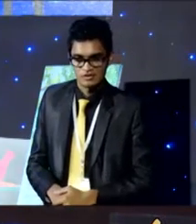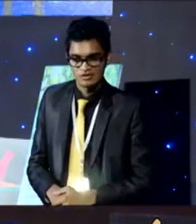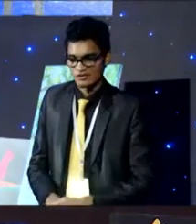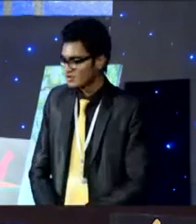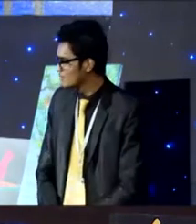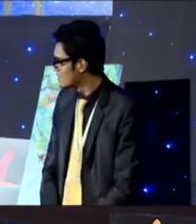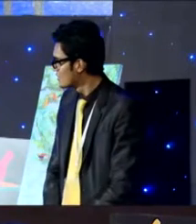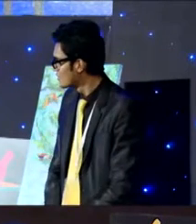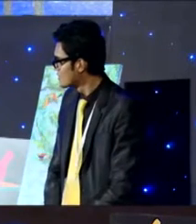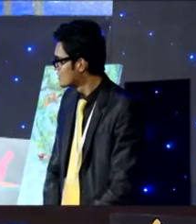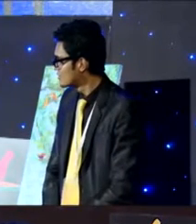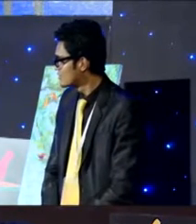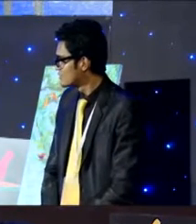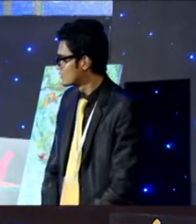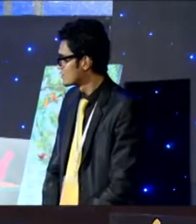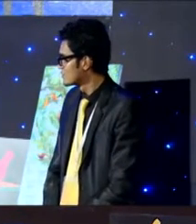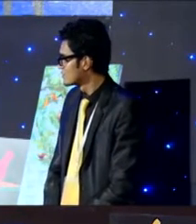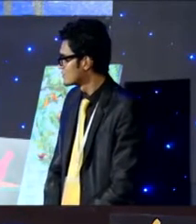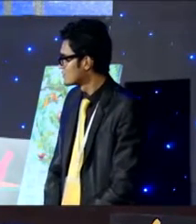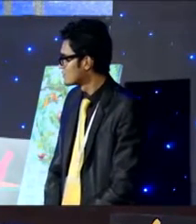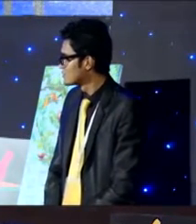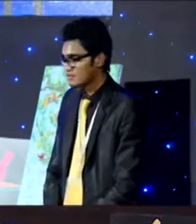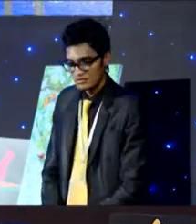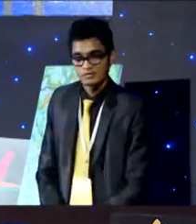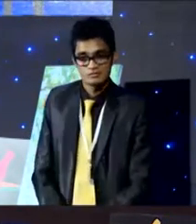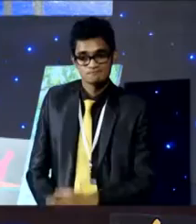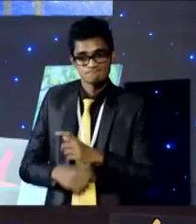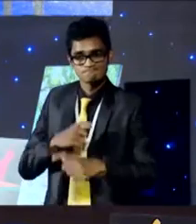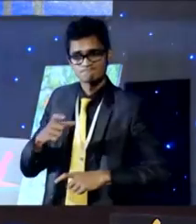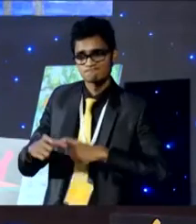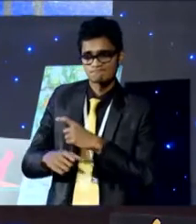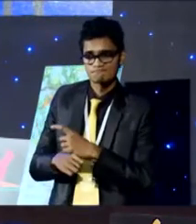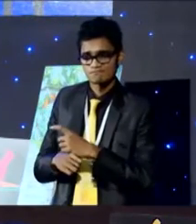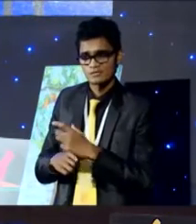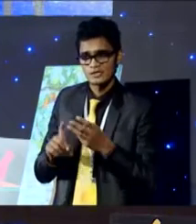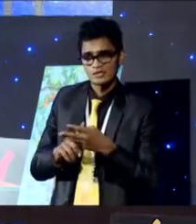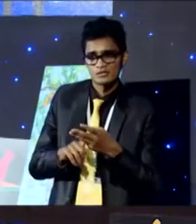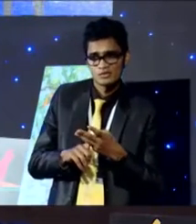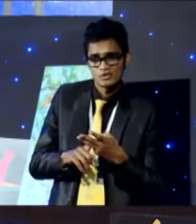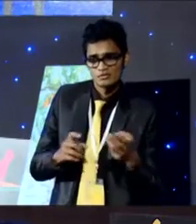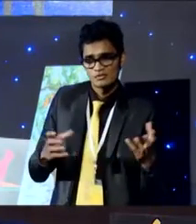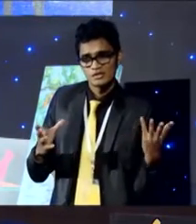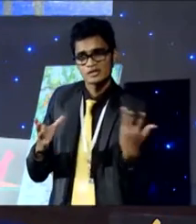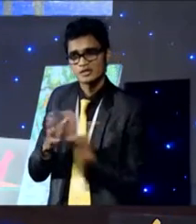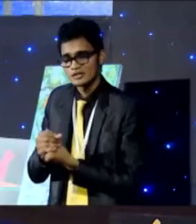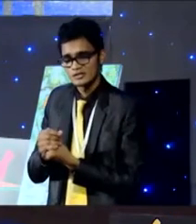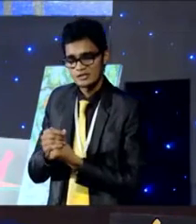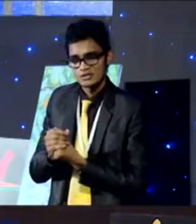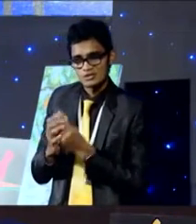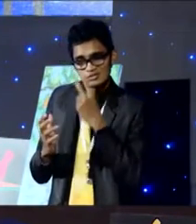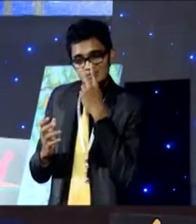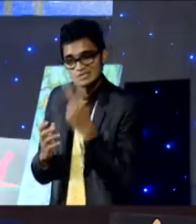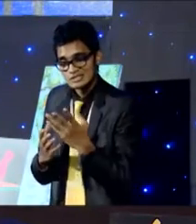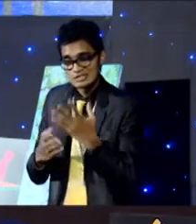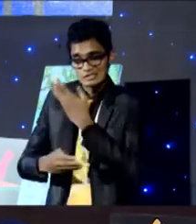normal. But I can imagine if we provide employment to them, we provide equal opportunity to them, see the joy in their parents'